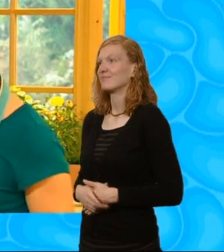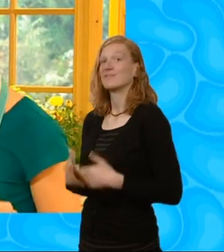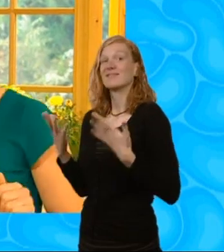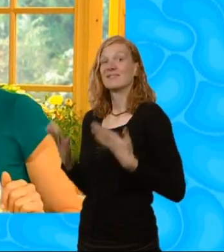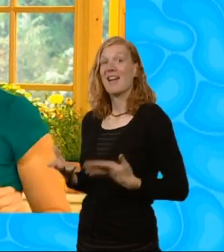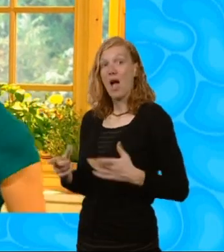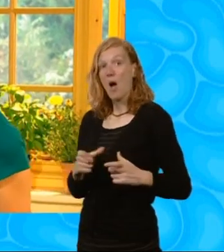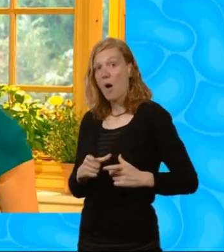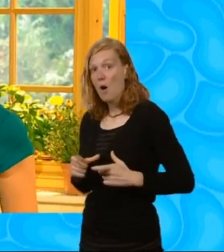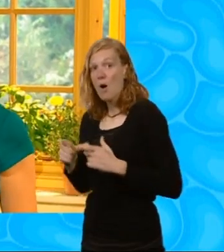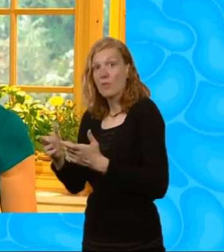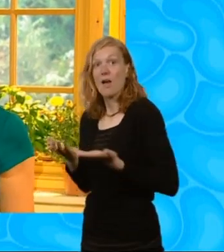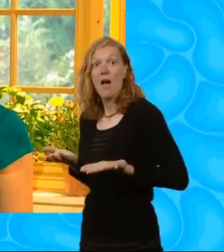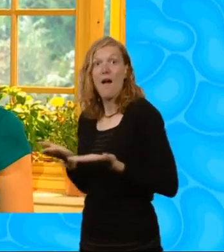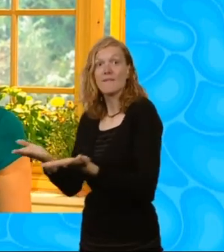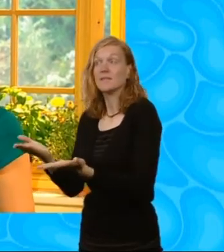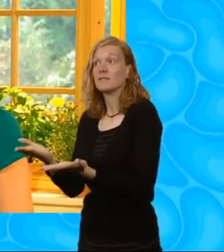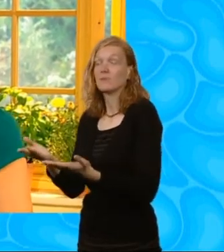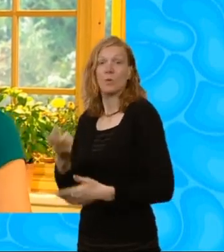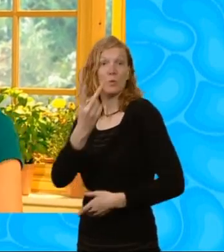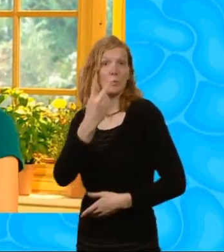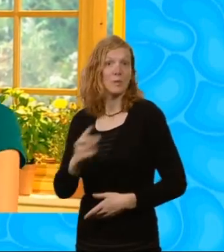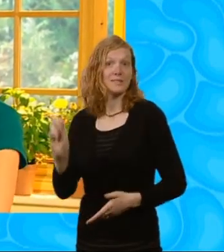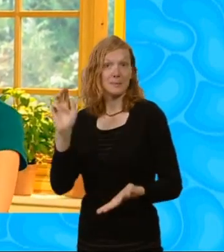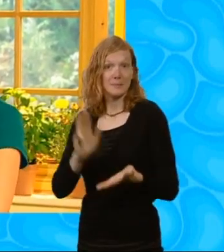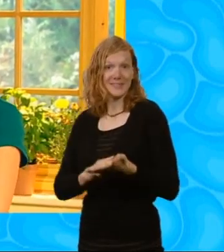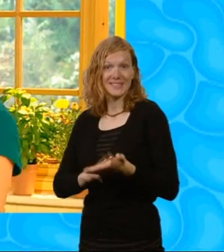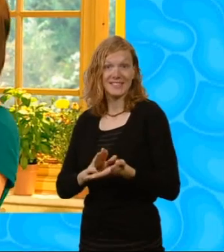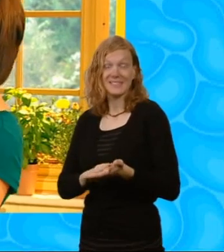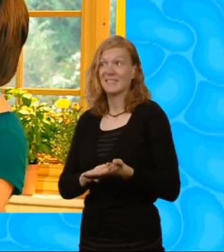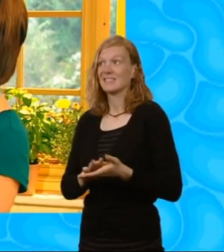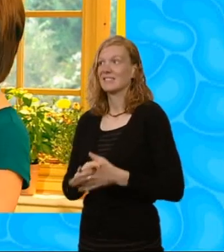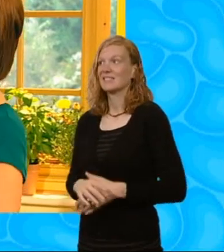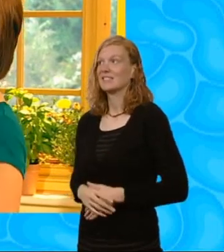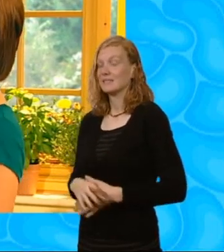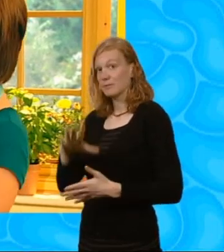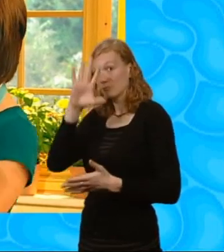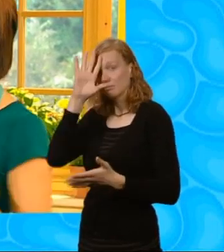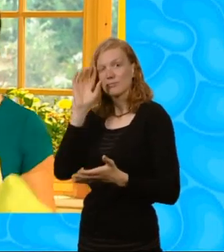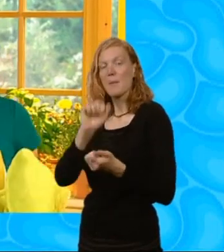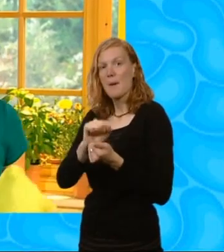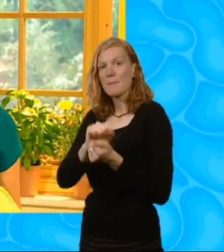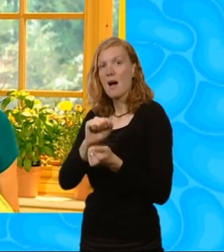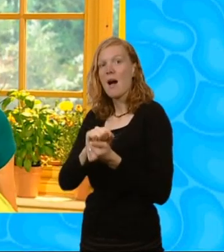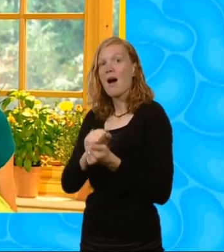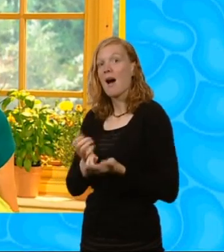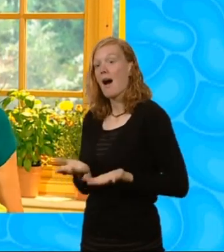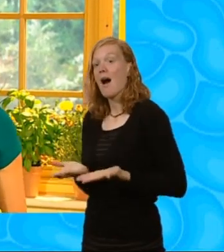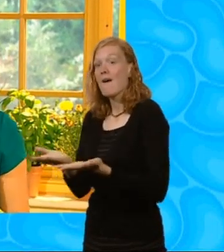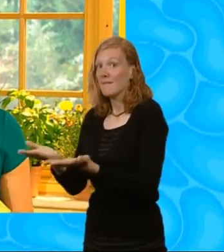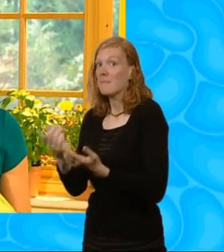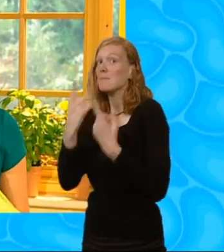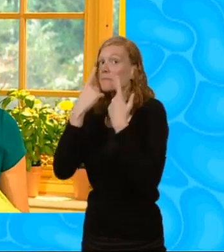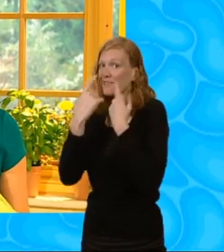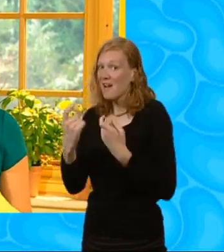And now it's time to put our cheesy chicken in the oven for 20 minutes. But remember, everyone, with ovens, beware, because